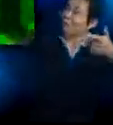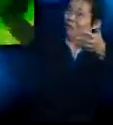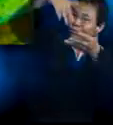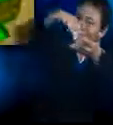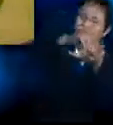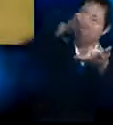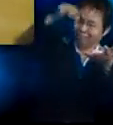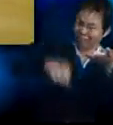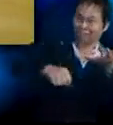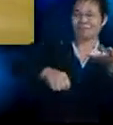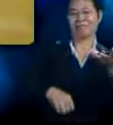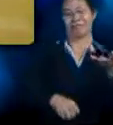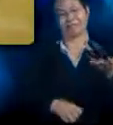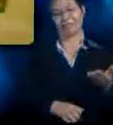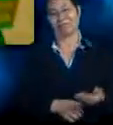the leaf.